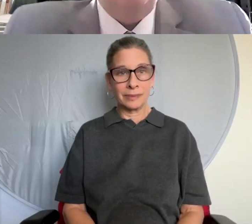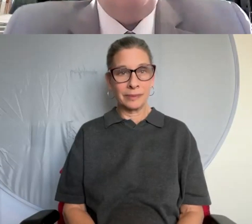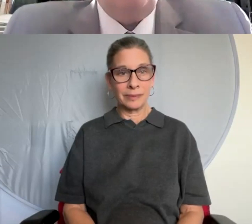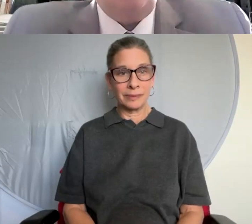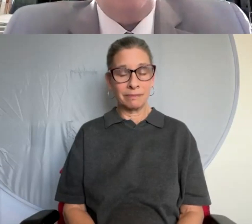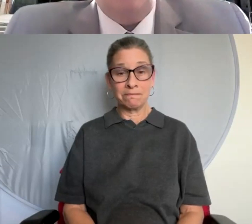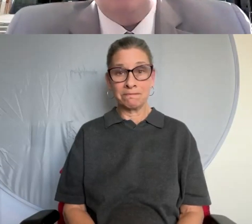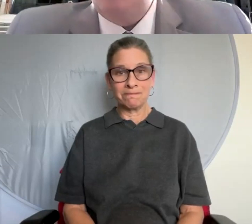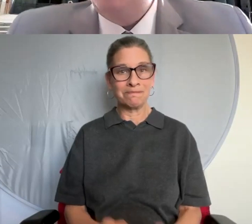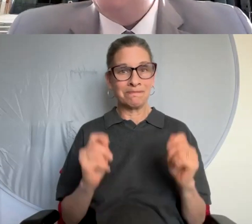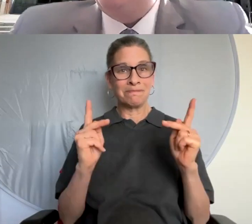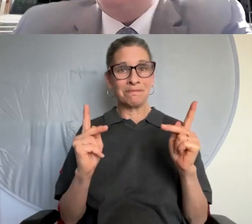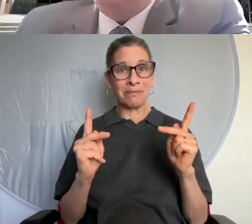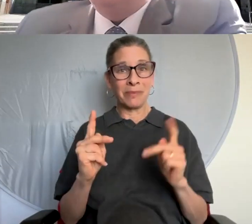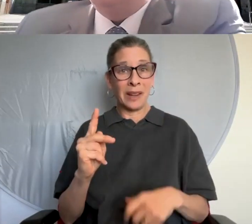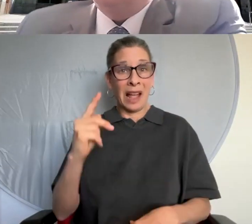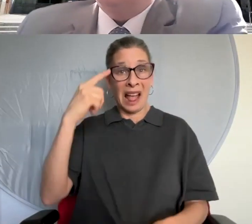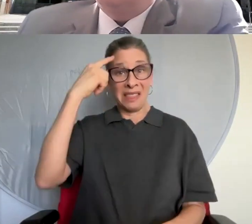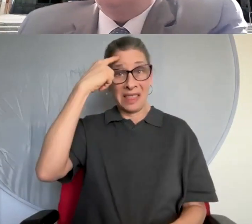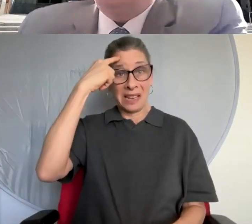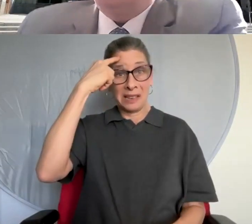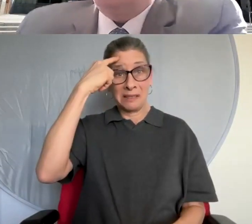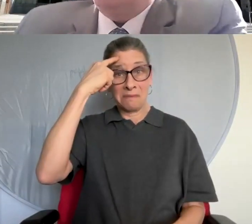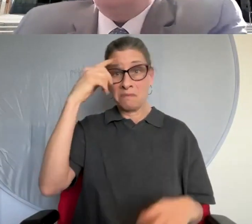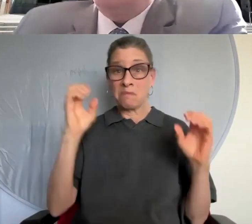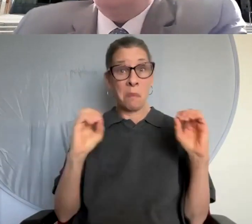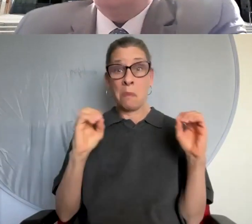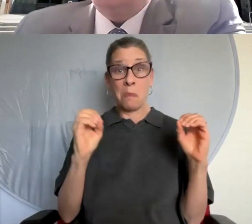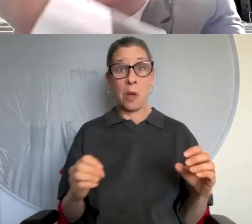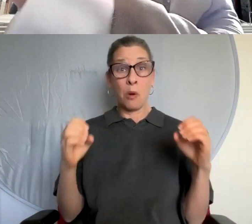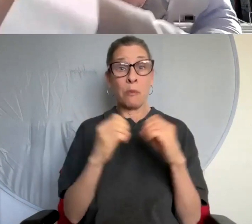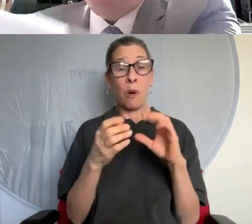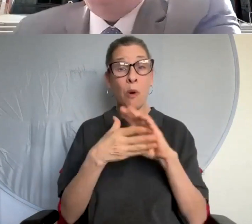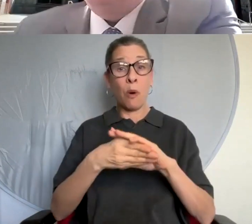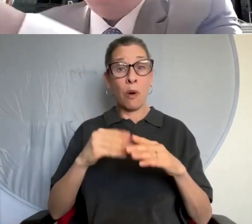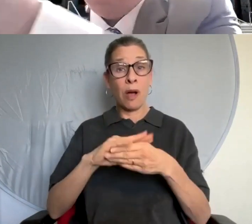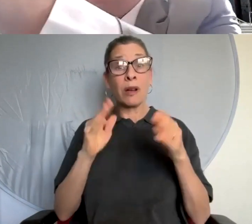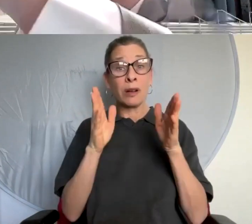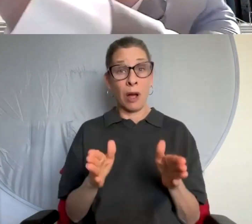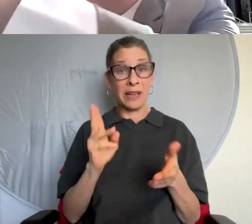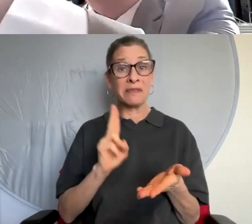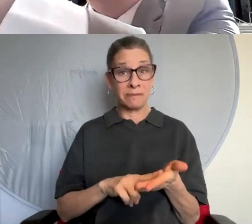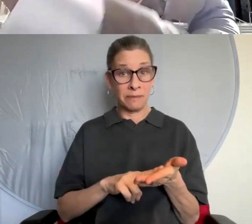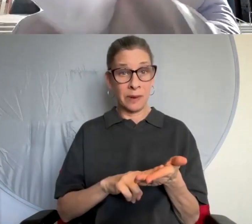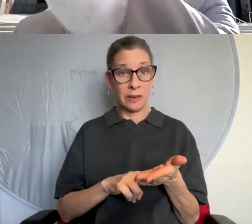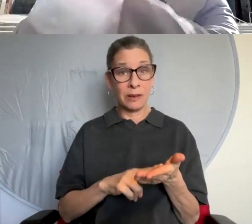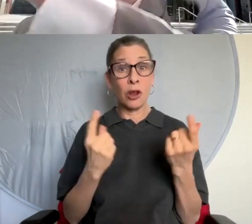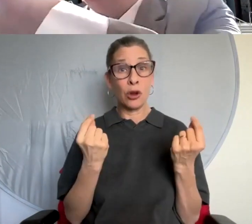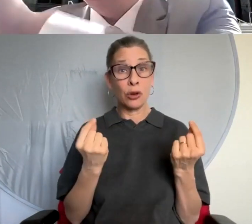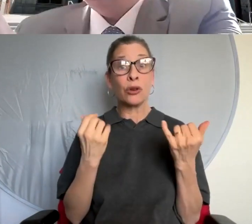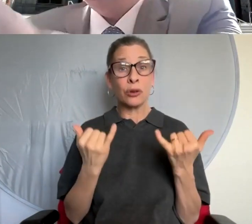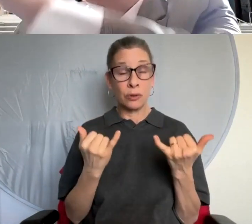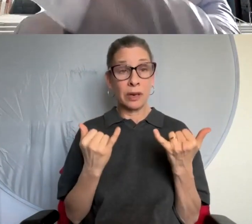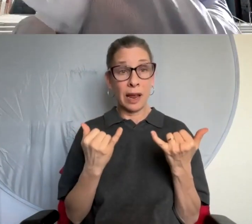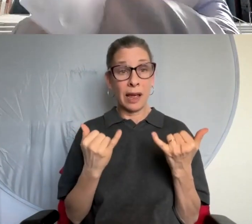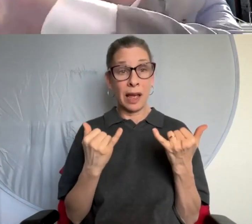Okay, so I believe that we do not have any additional speakers signed up. What we will do now is we will